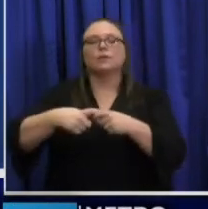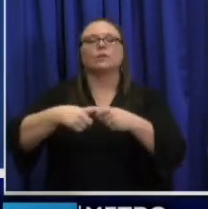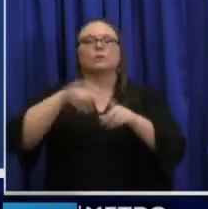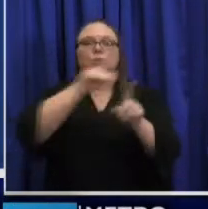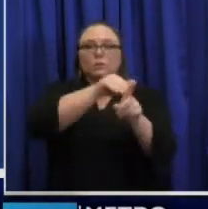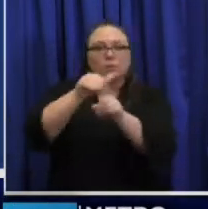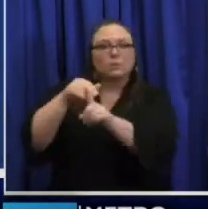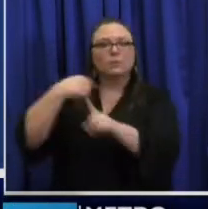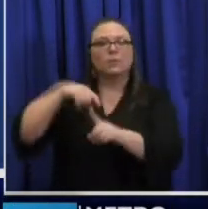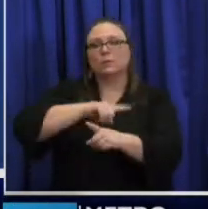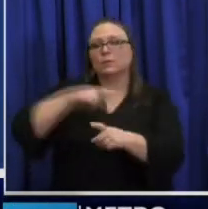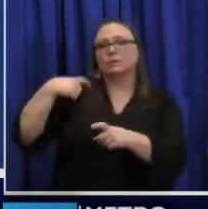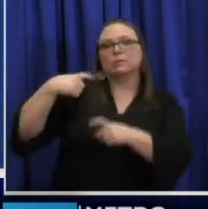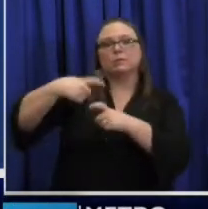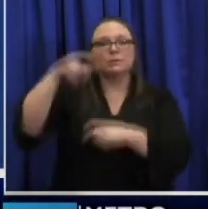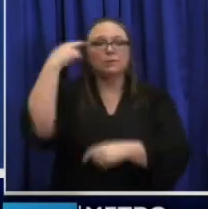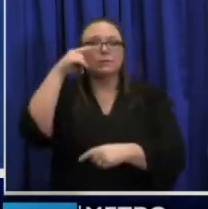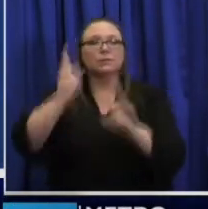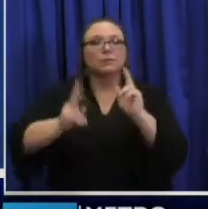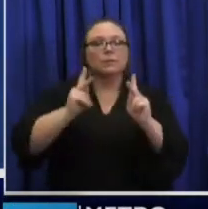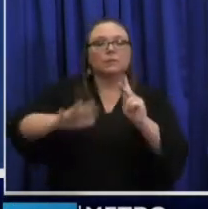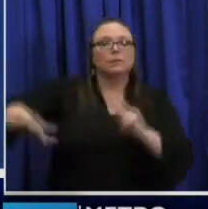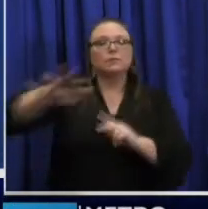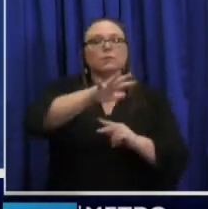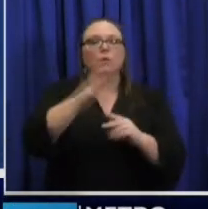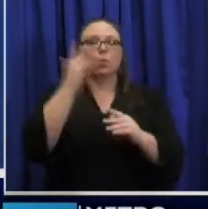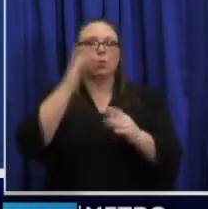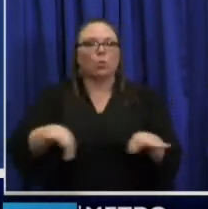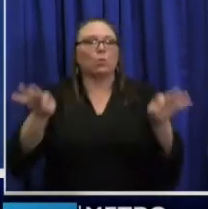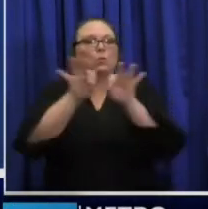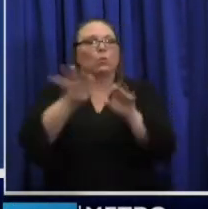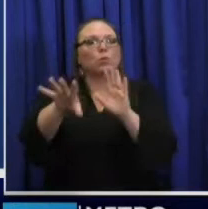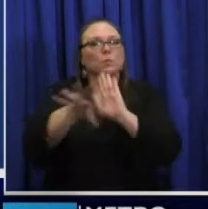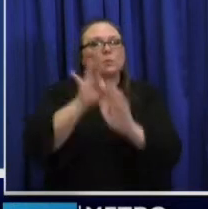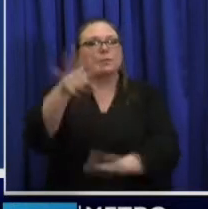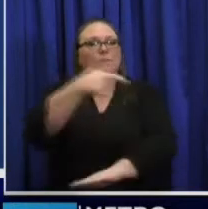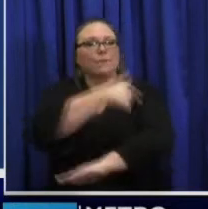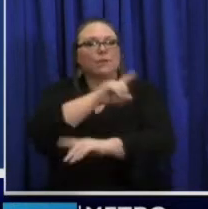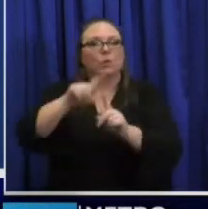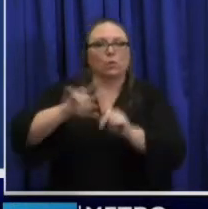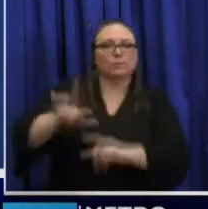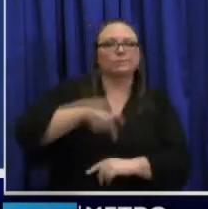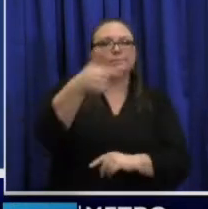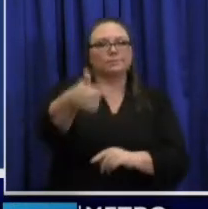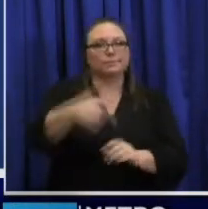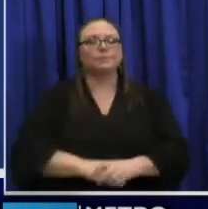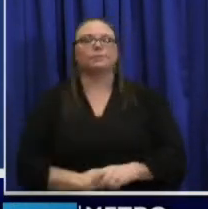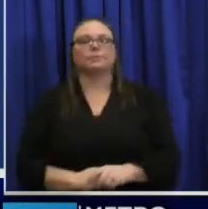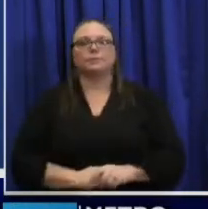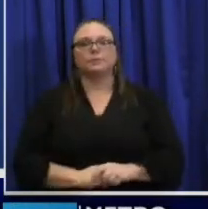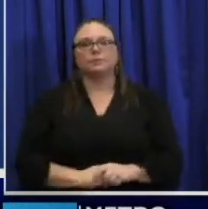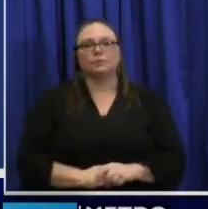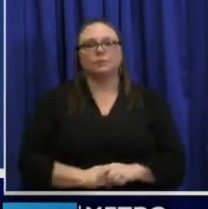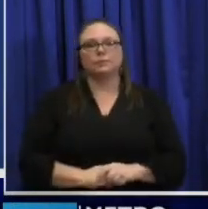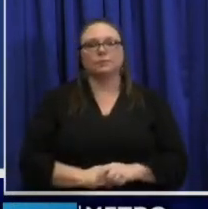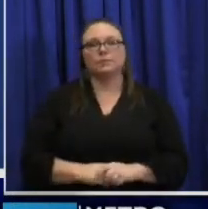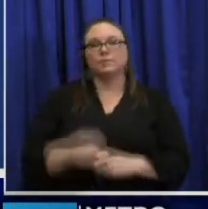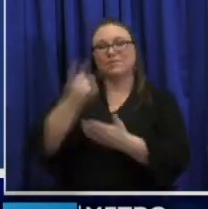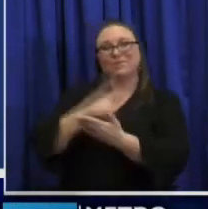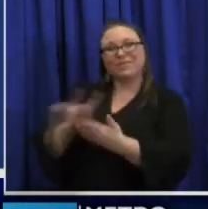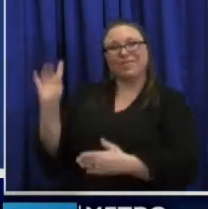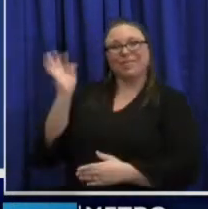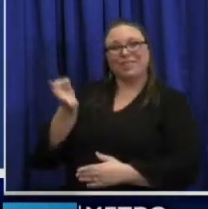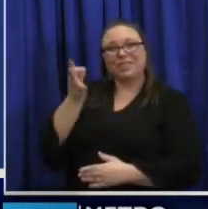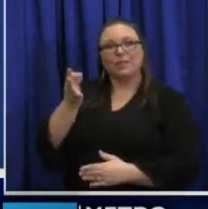Hispanic residents about the importance of choosing vaccination when their turn comes. Last Friday,